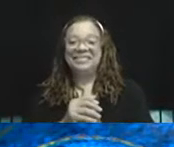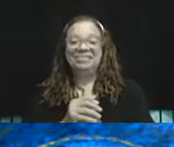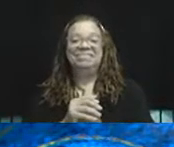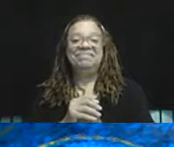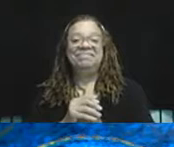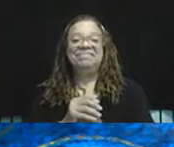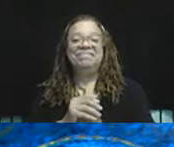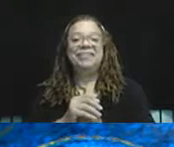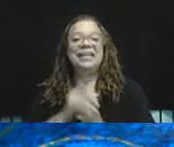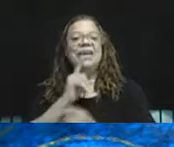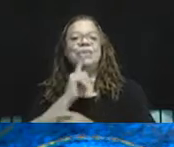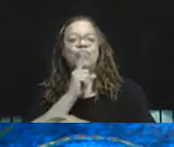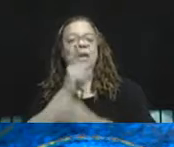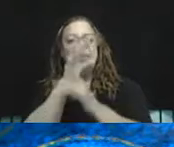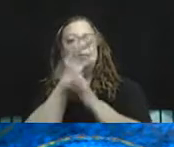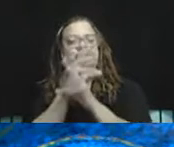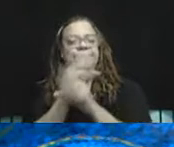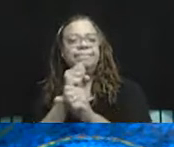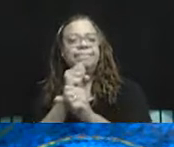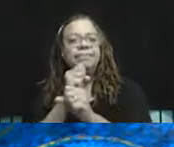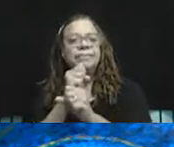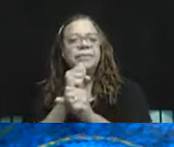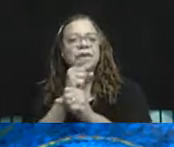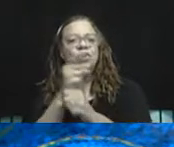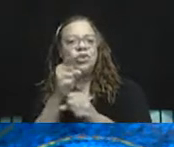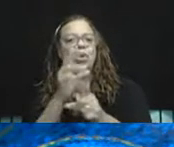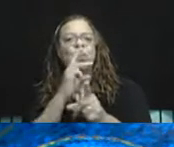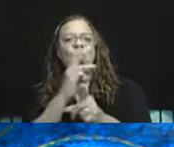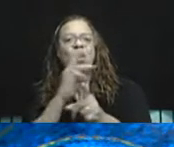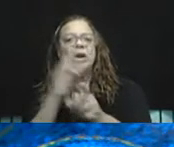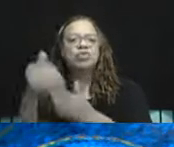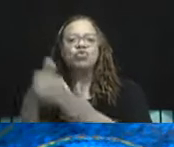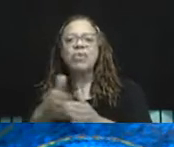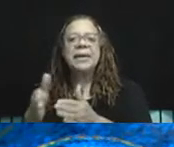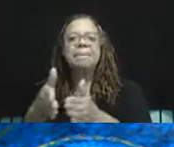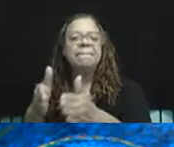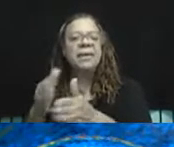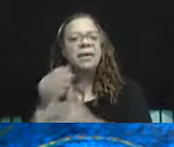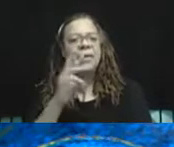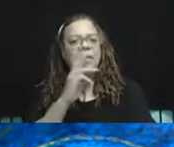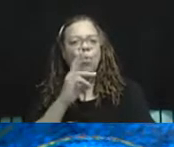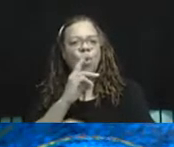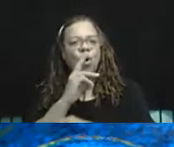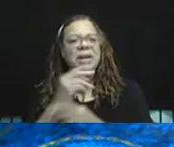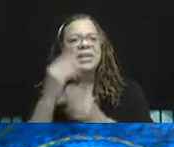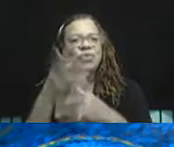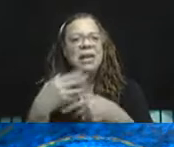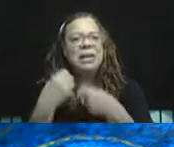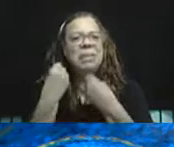And what's very gripping to me is your stream here. The water is so incredibly